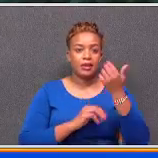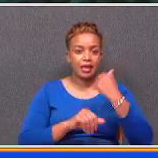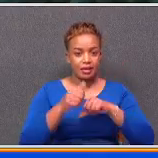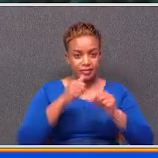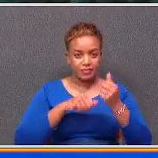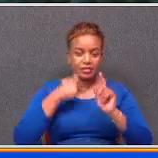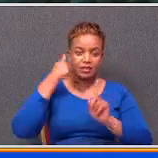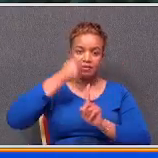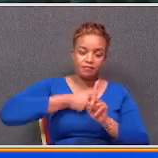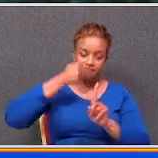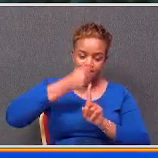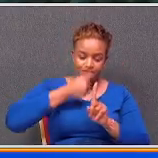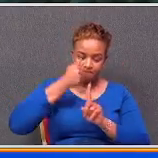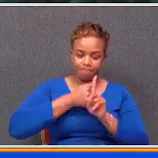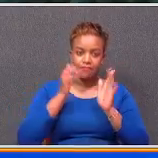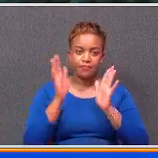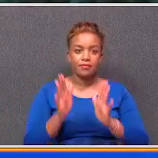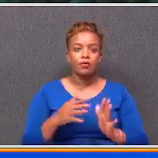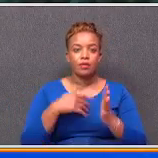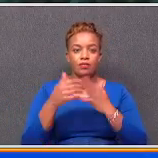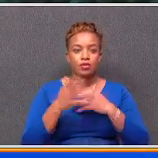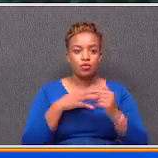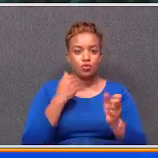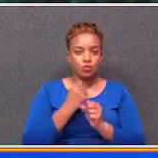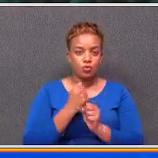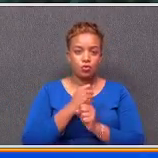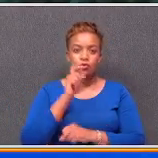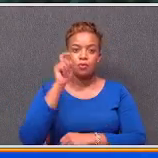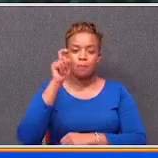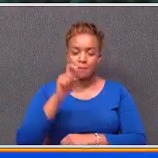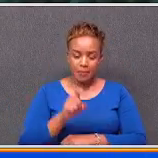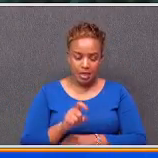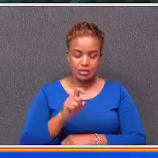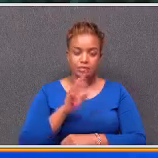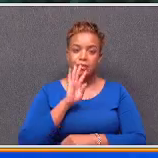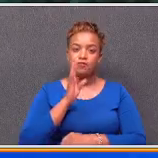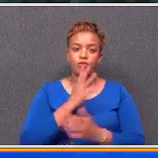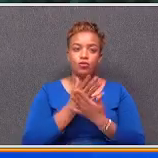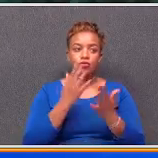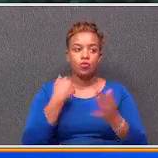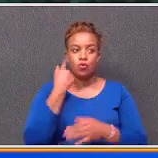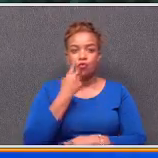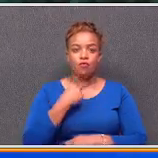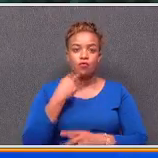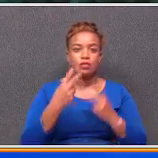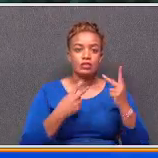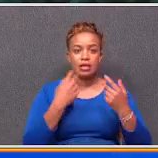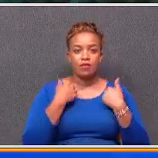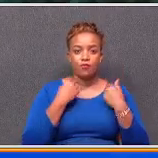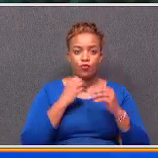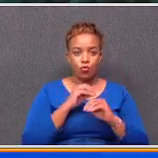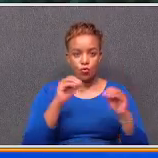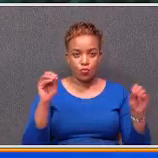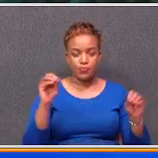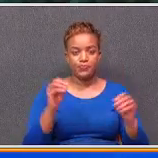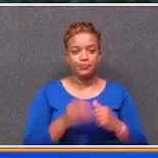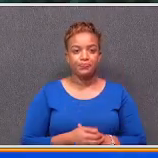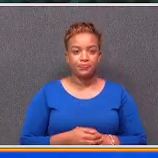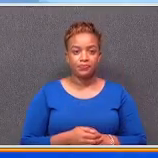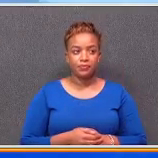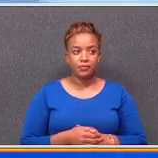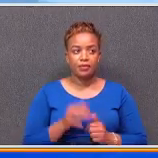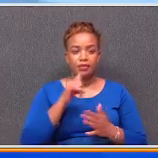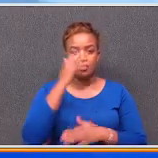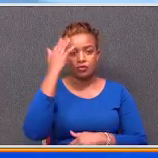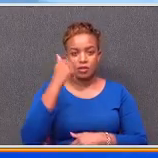you are, whoever you are, whatever you're doing, you must speak up for those who don't have a voice, or if they have a voice and they don't have a platform, become their platform. And that is why I call